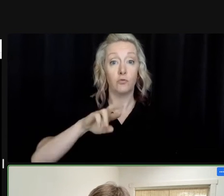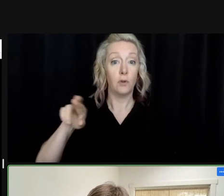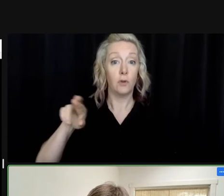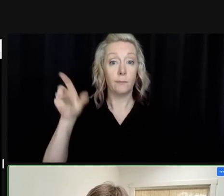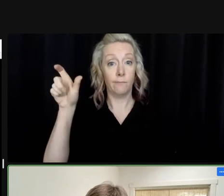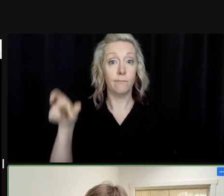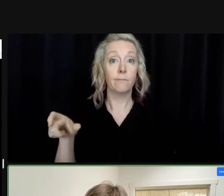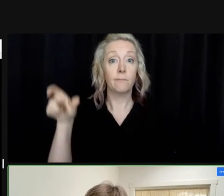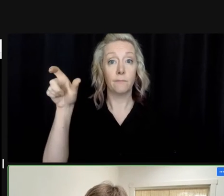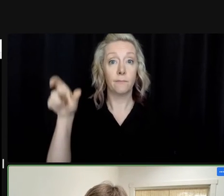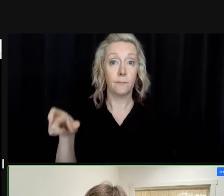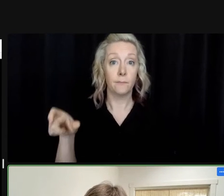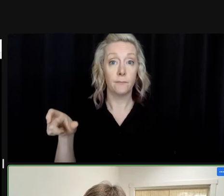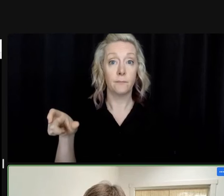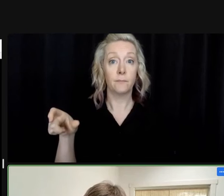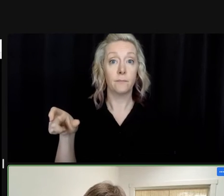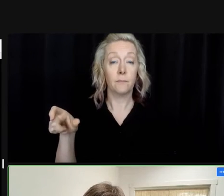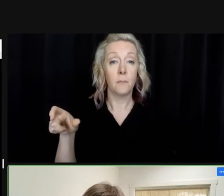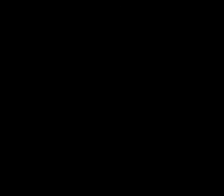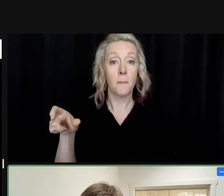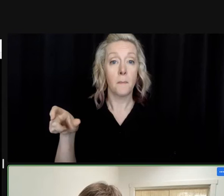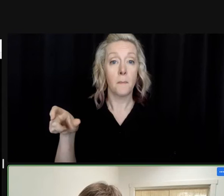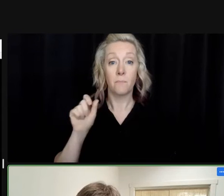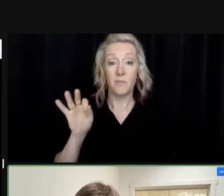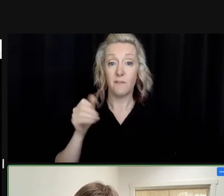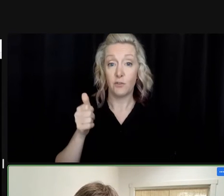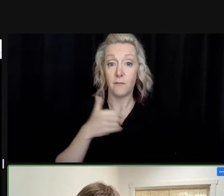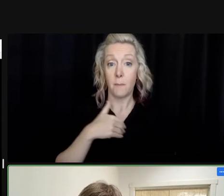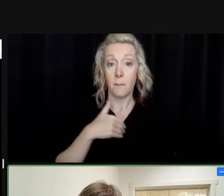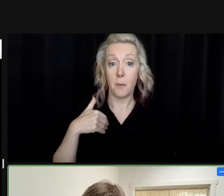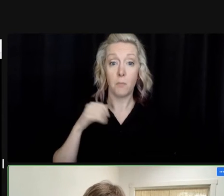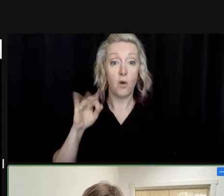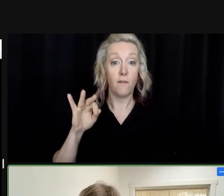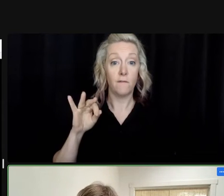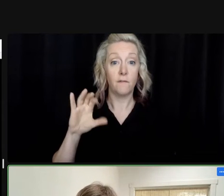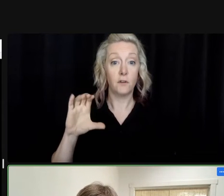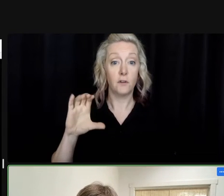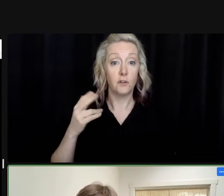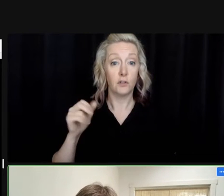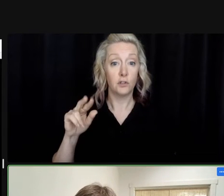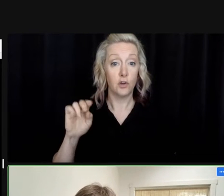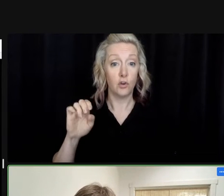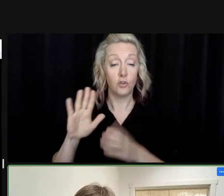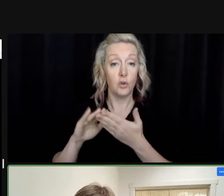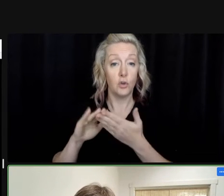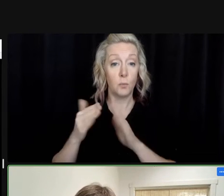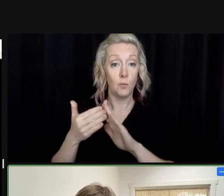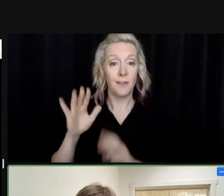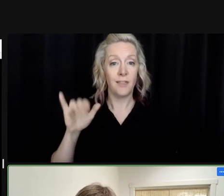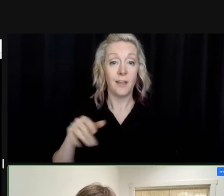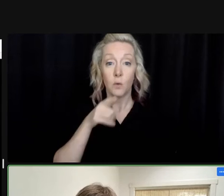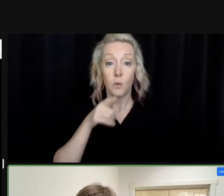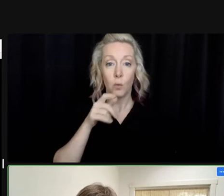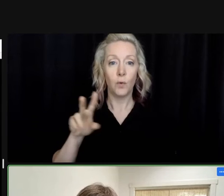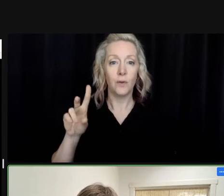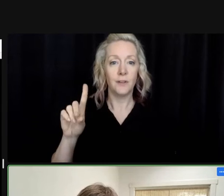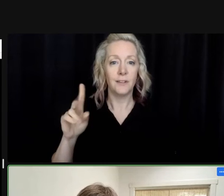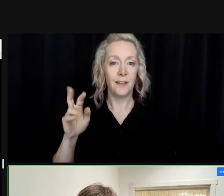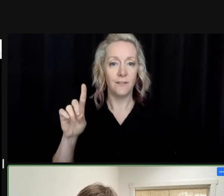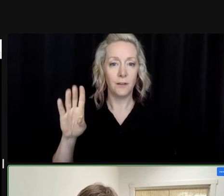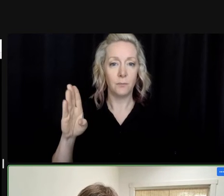because you're a member of the Charge world, you know, that's David Brown. And he